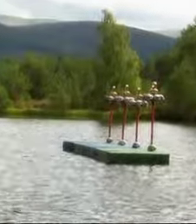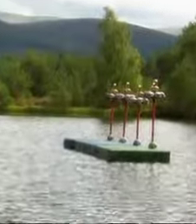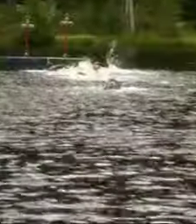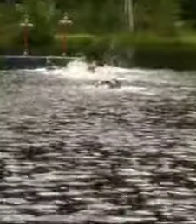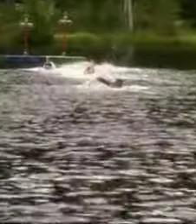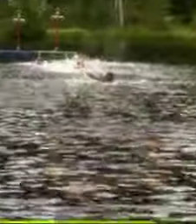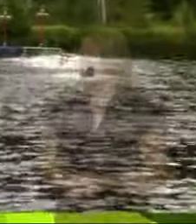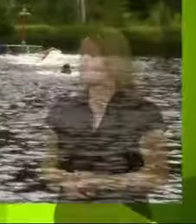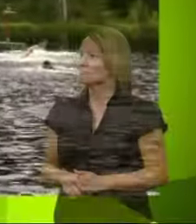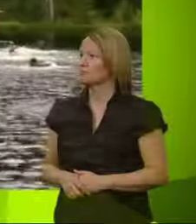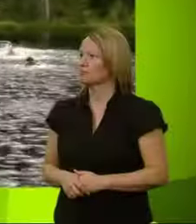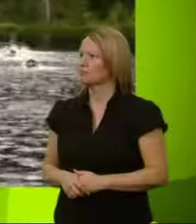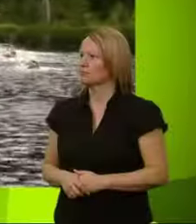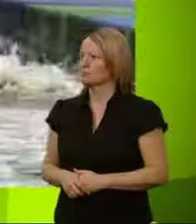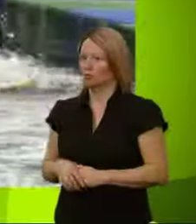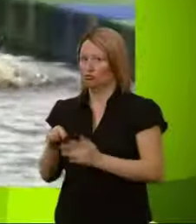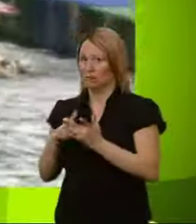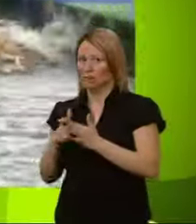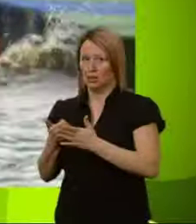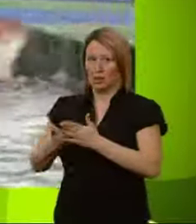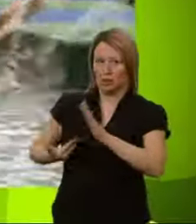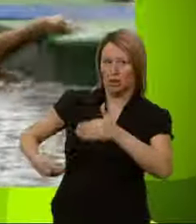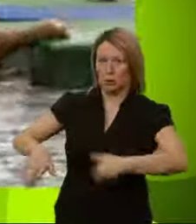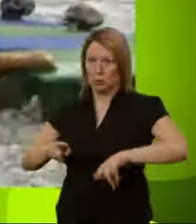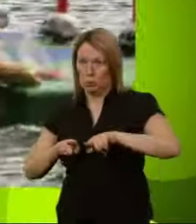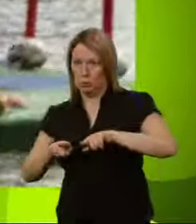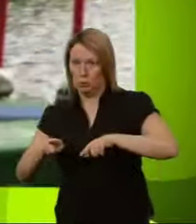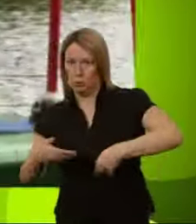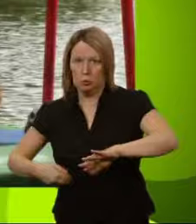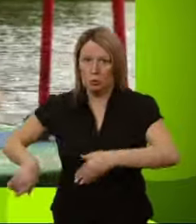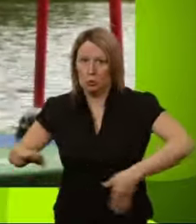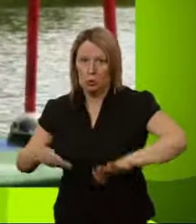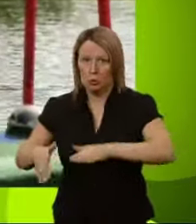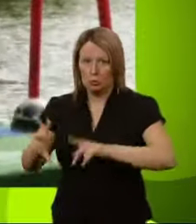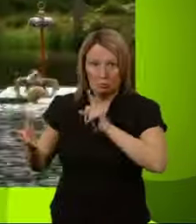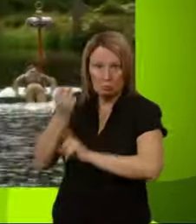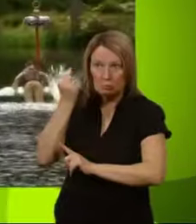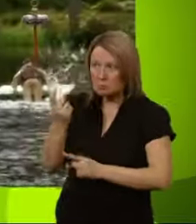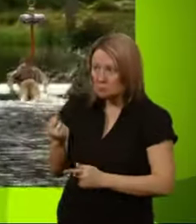Trinic has taken an early lead over her fellows. But has she the stamina to maintain it?